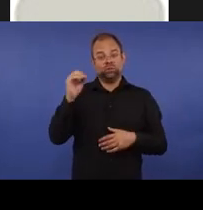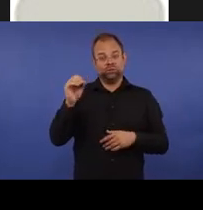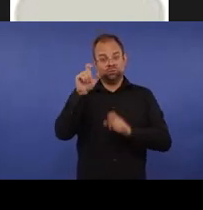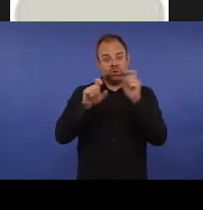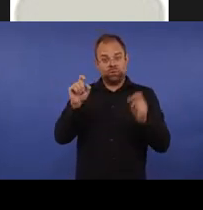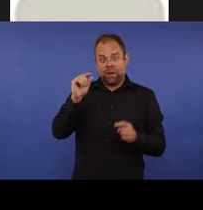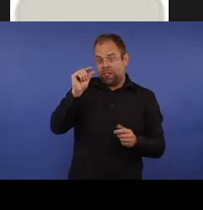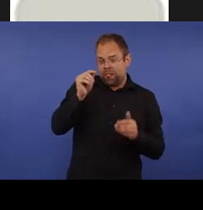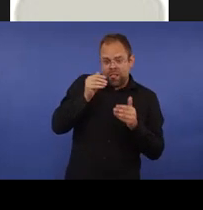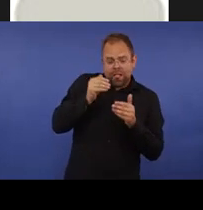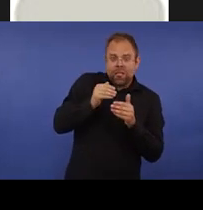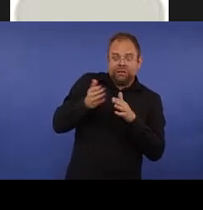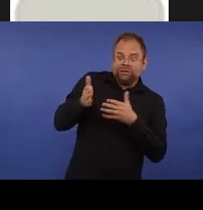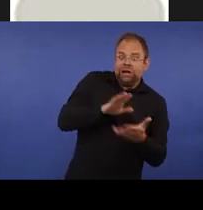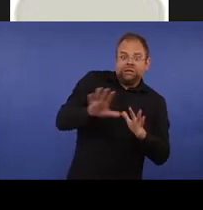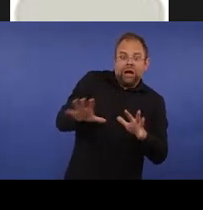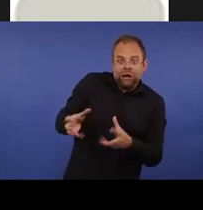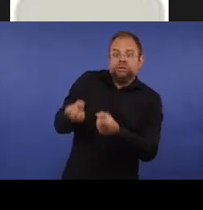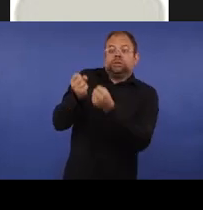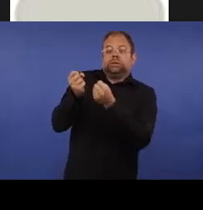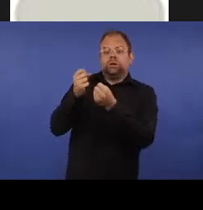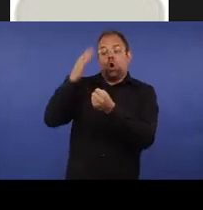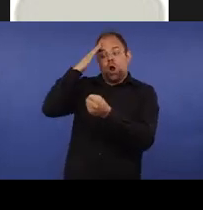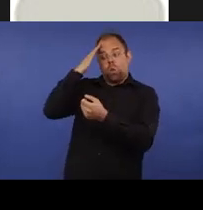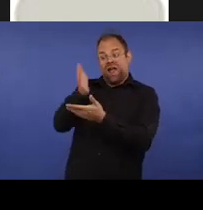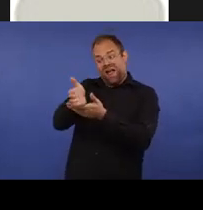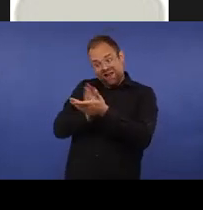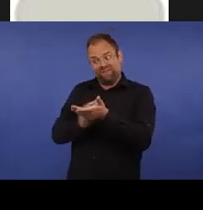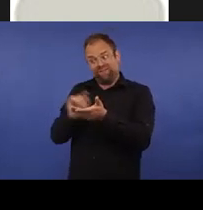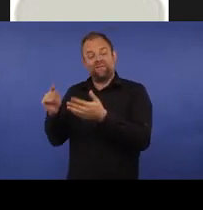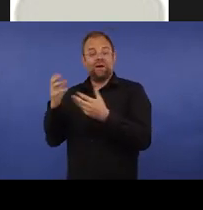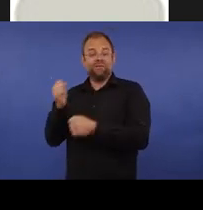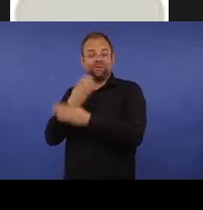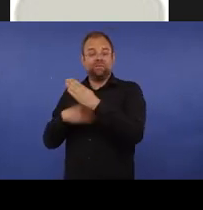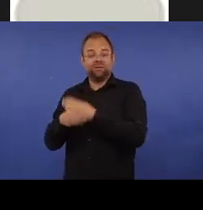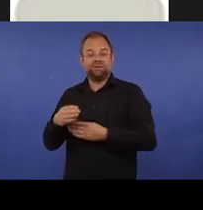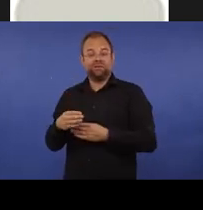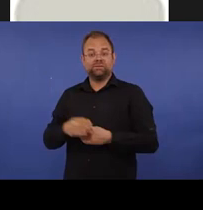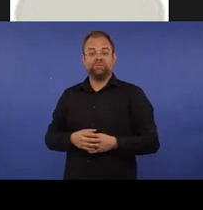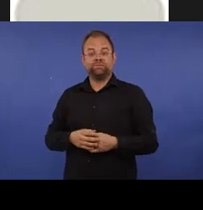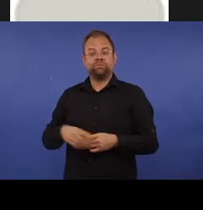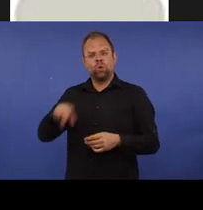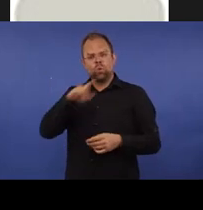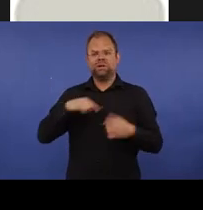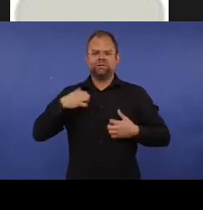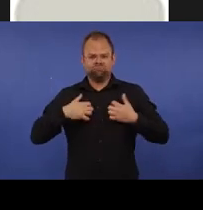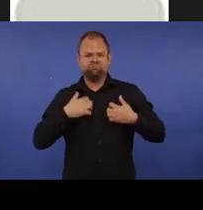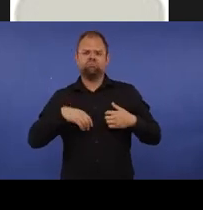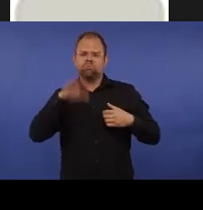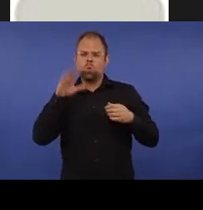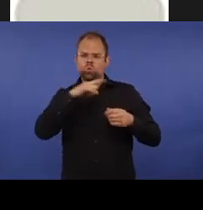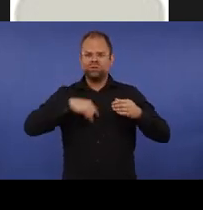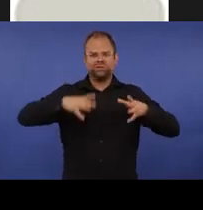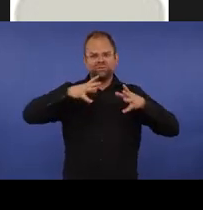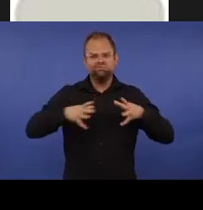our countries, and are strengthening and expanding the voices of disabled people of all ages with all